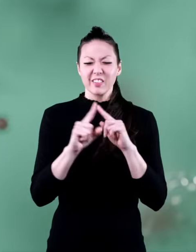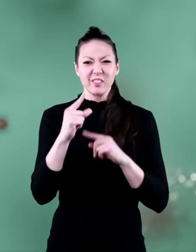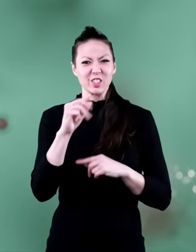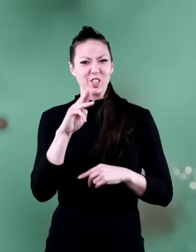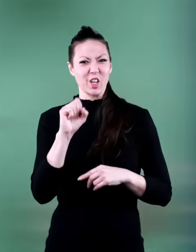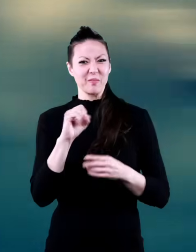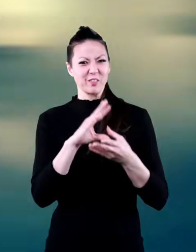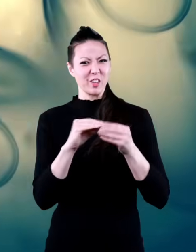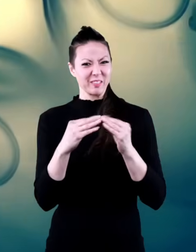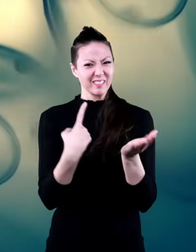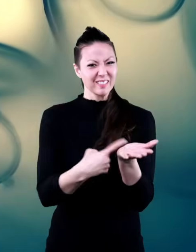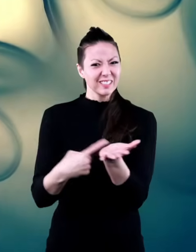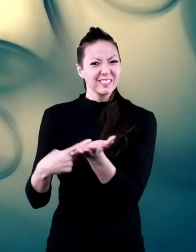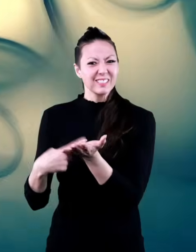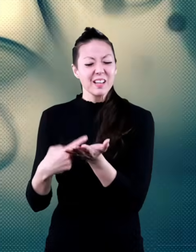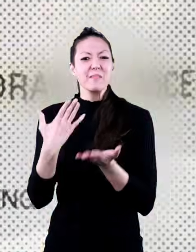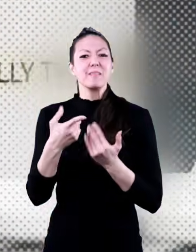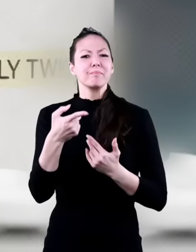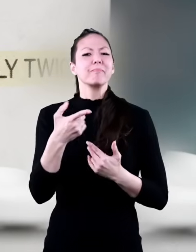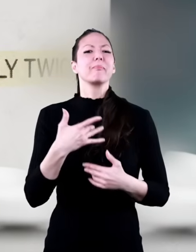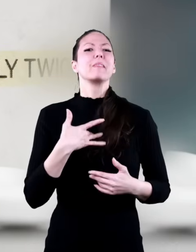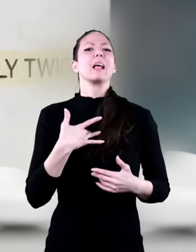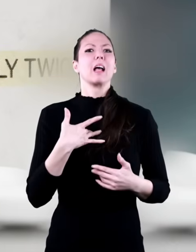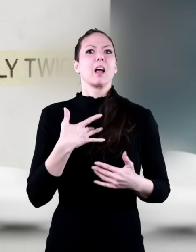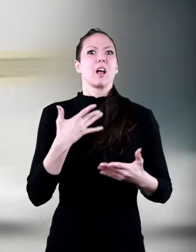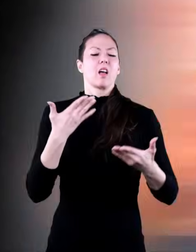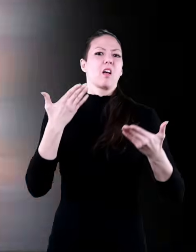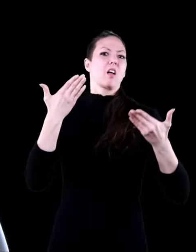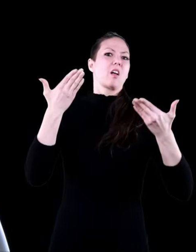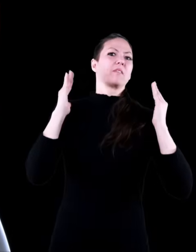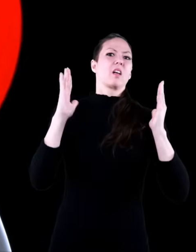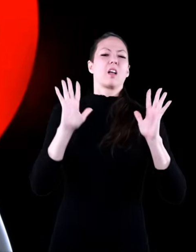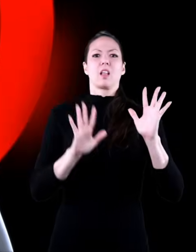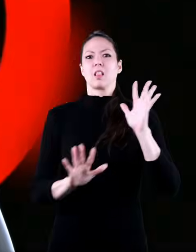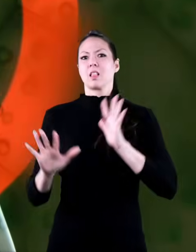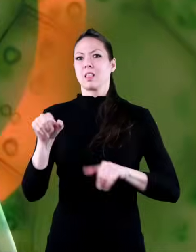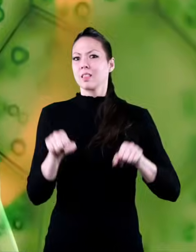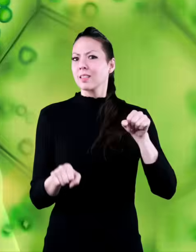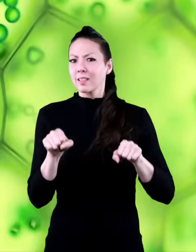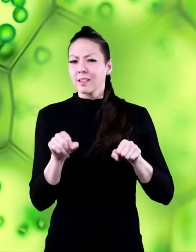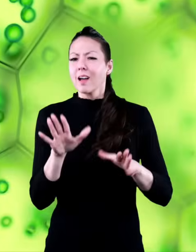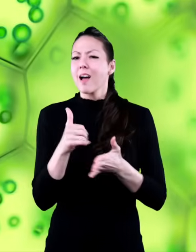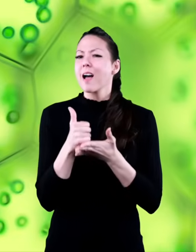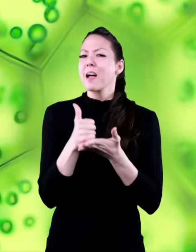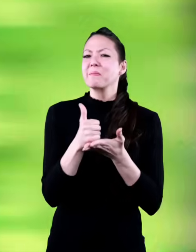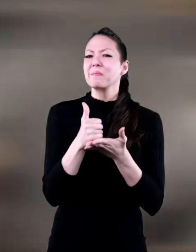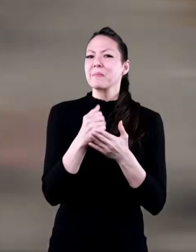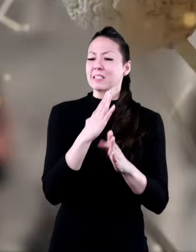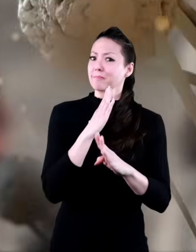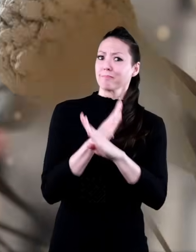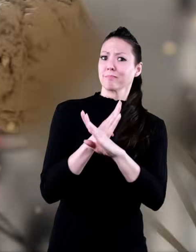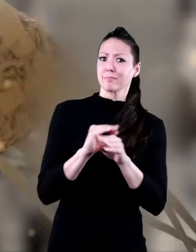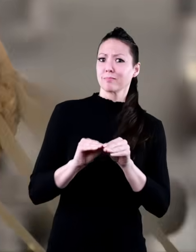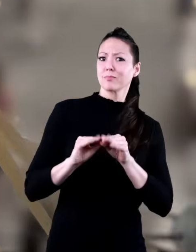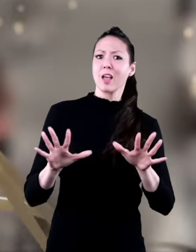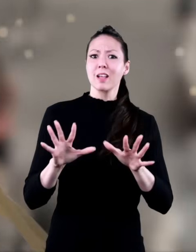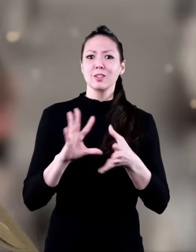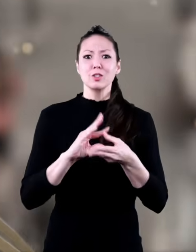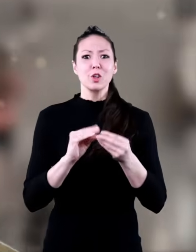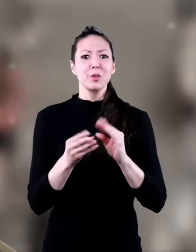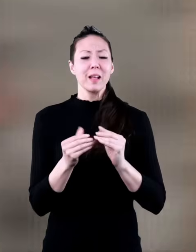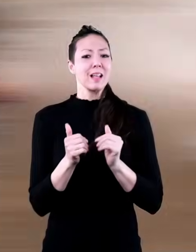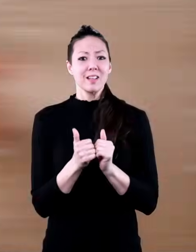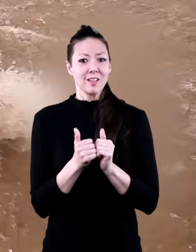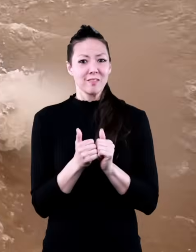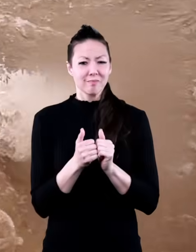was a lot of germ talk and maybe you're feeling a little overwhelmed or unsure of what you can do to help stop the spread of